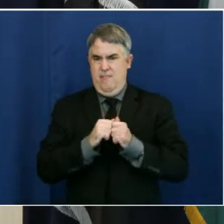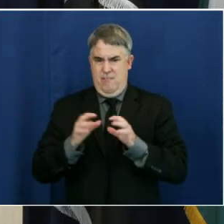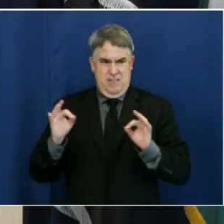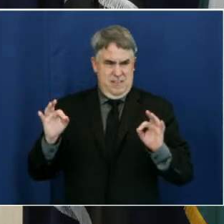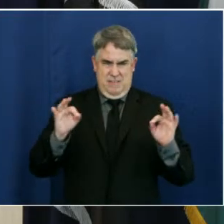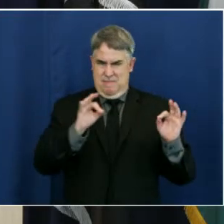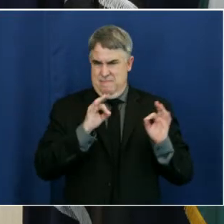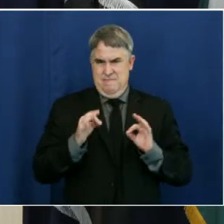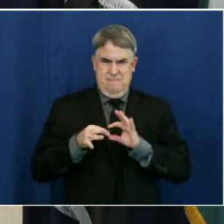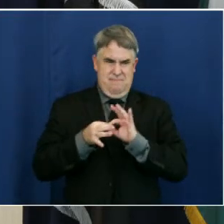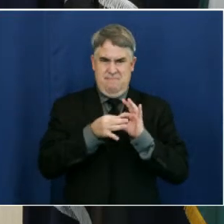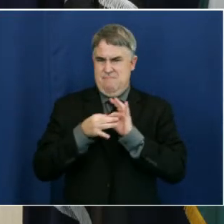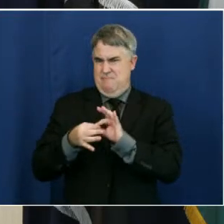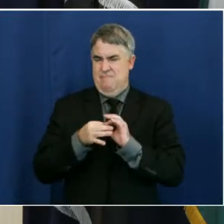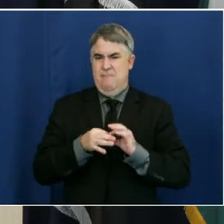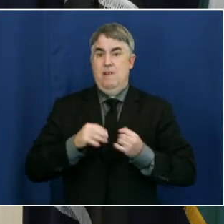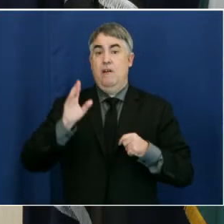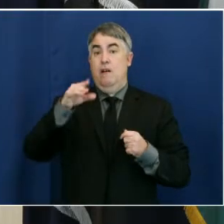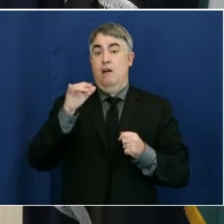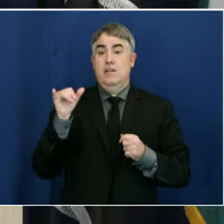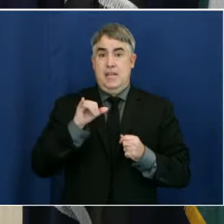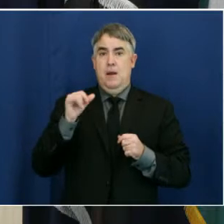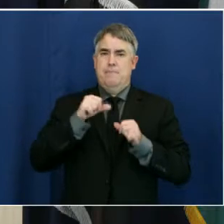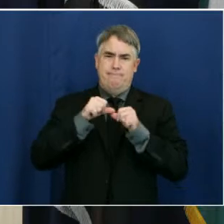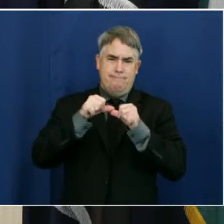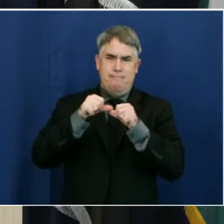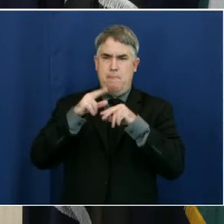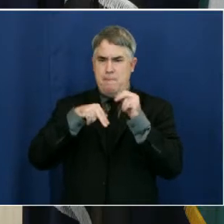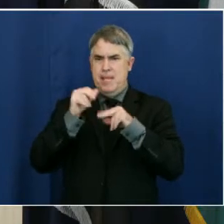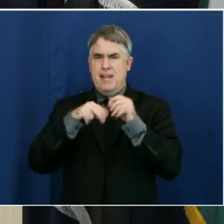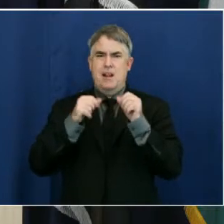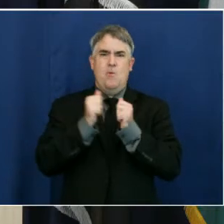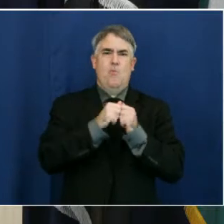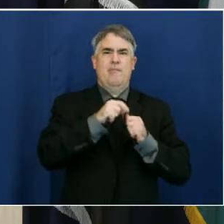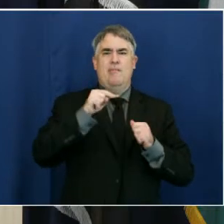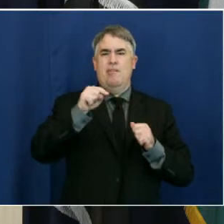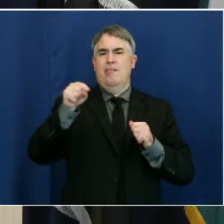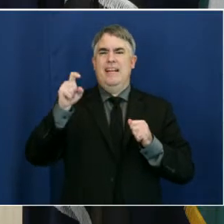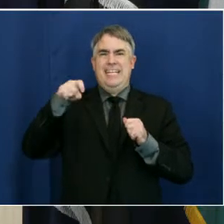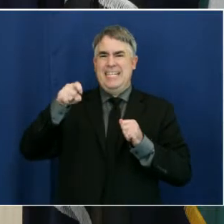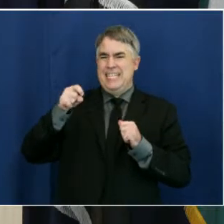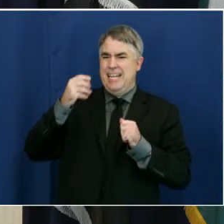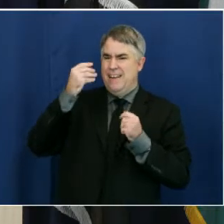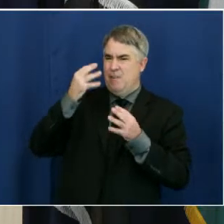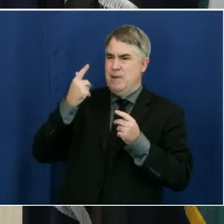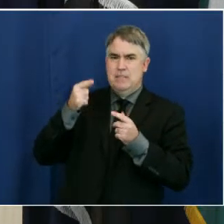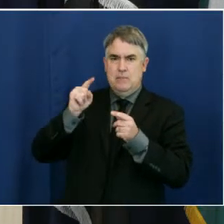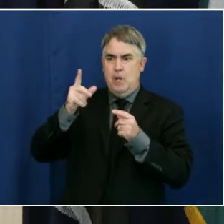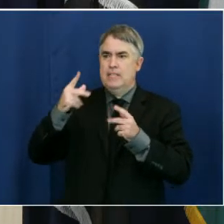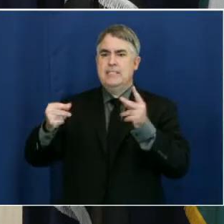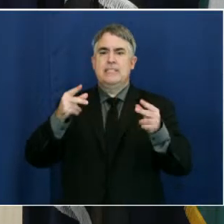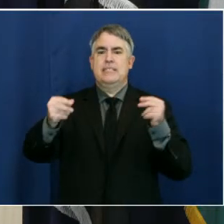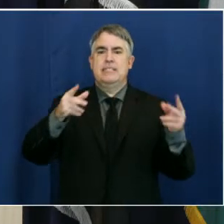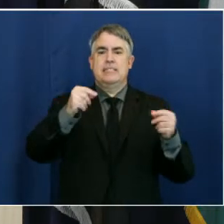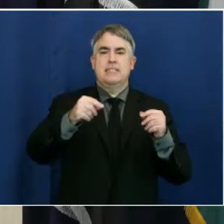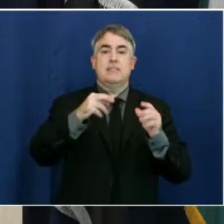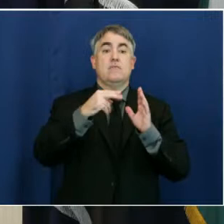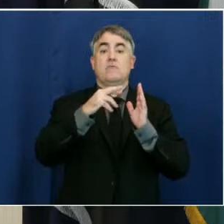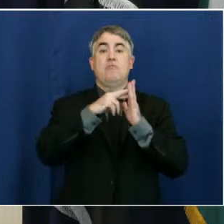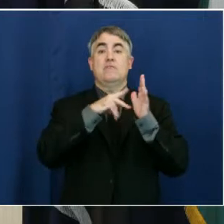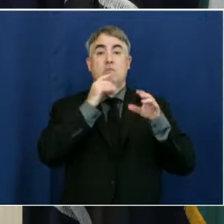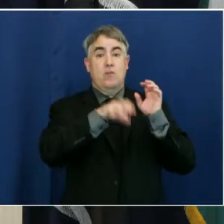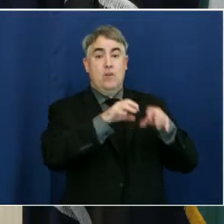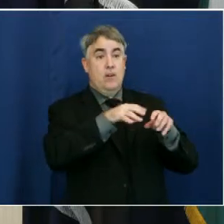continue to build out the other folks that are needed to administer at a vaccine site, everyone from registration to check-in, traffic